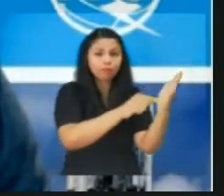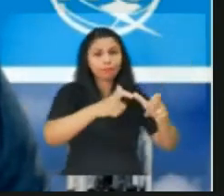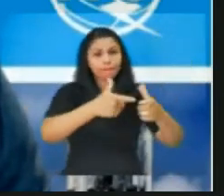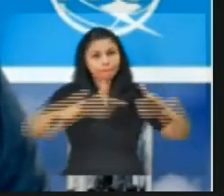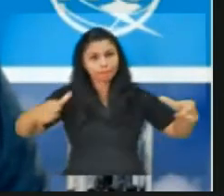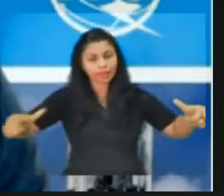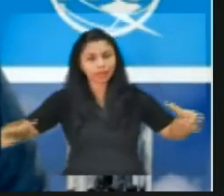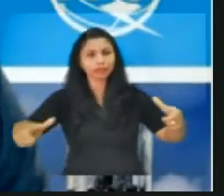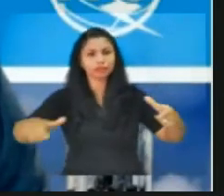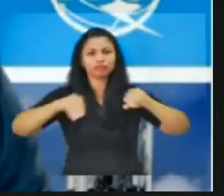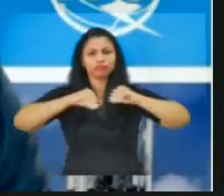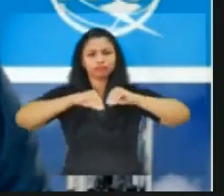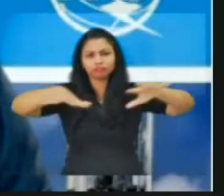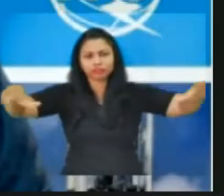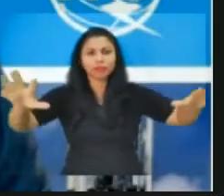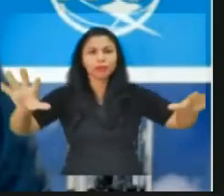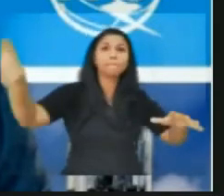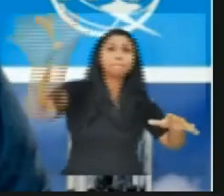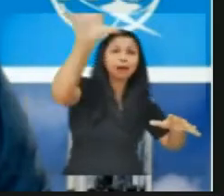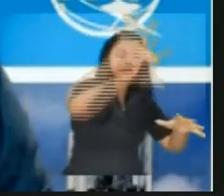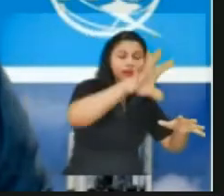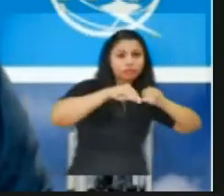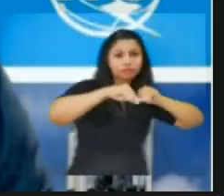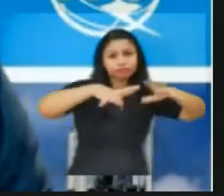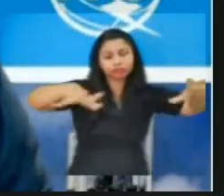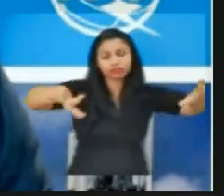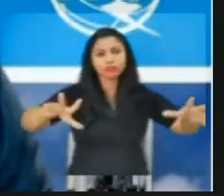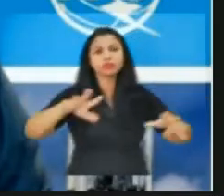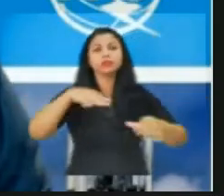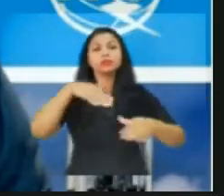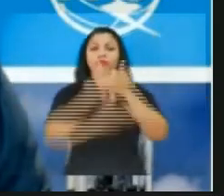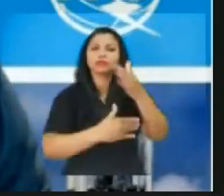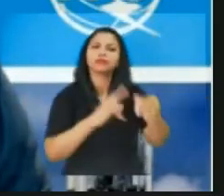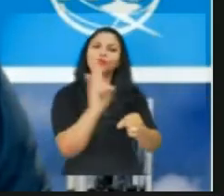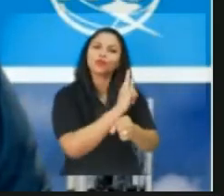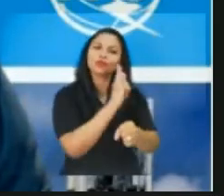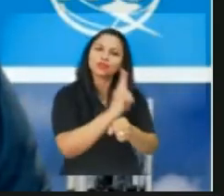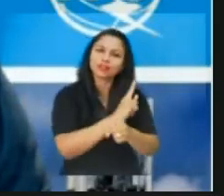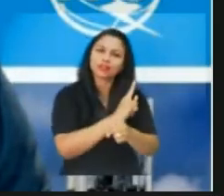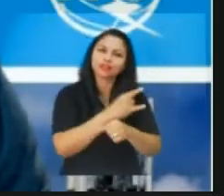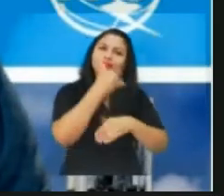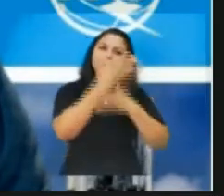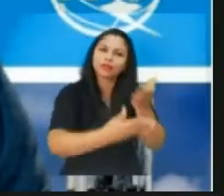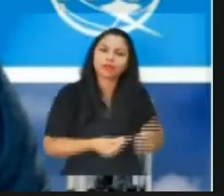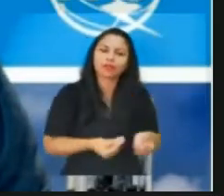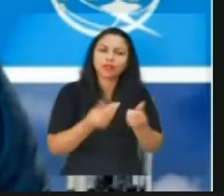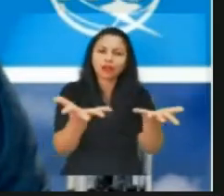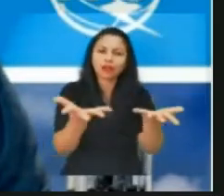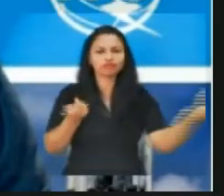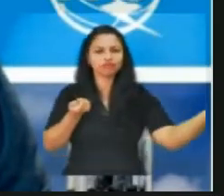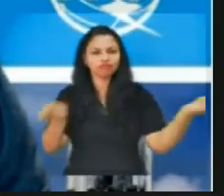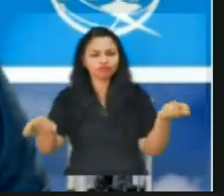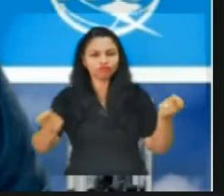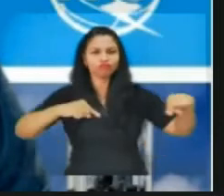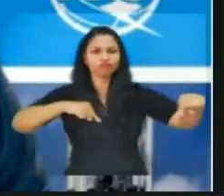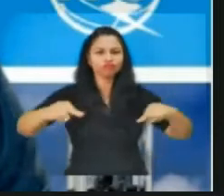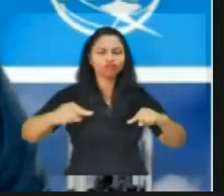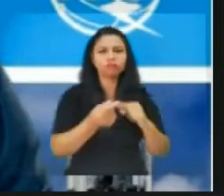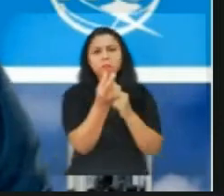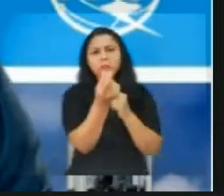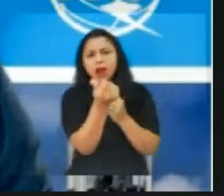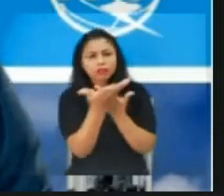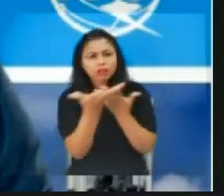spectrum that are associated will put in use so that they can control